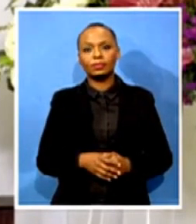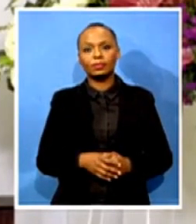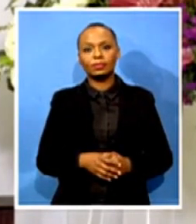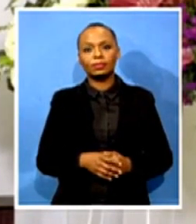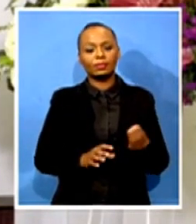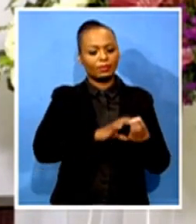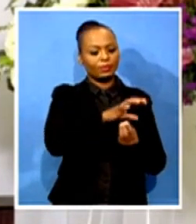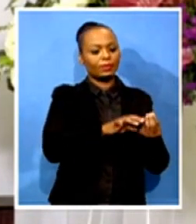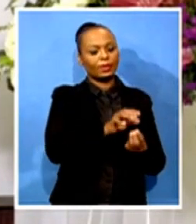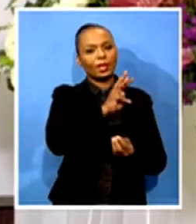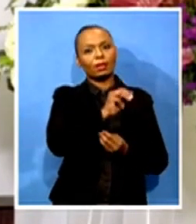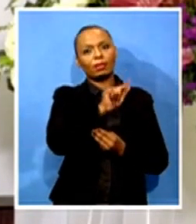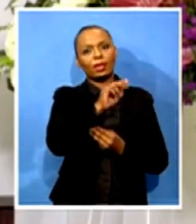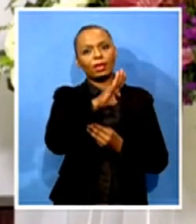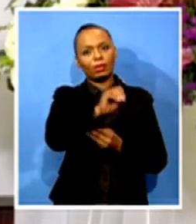nakaNgcobo